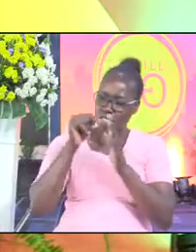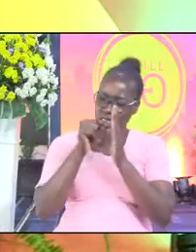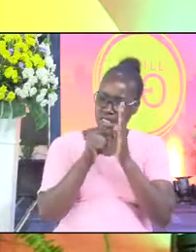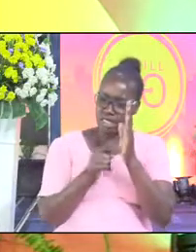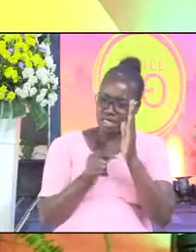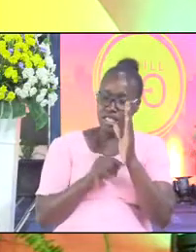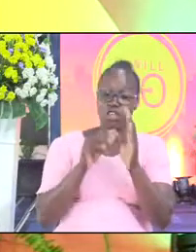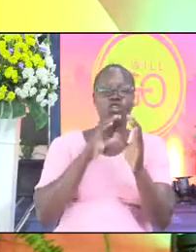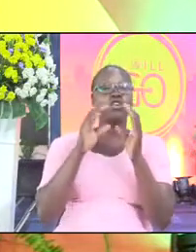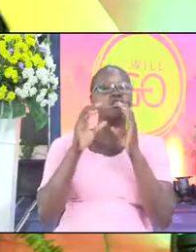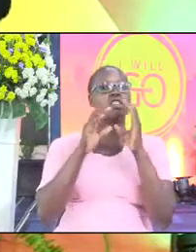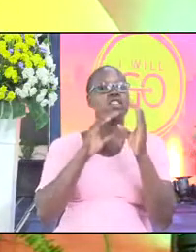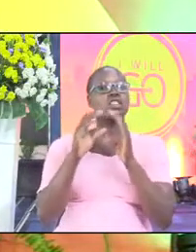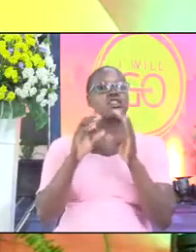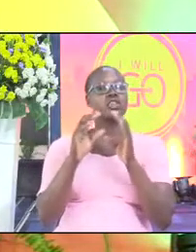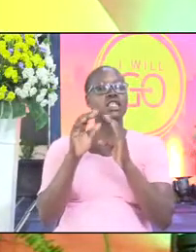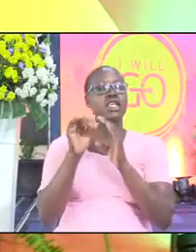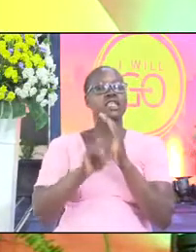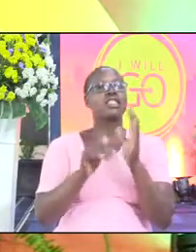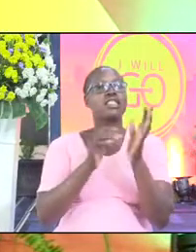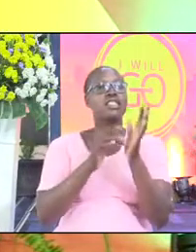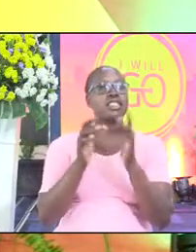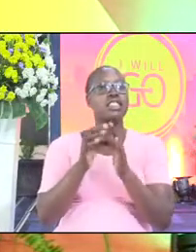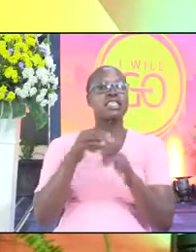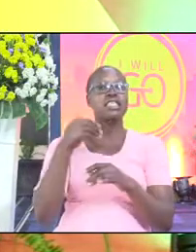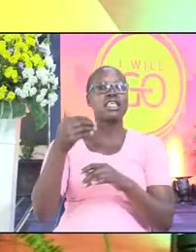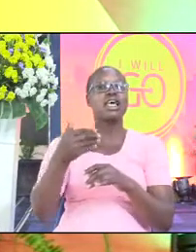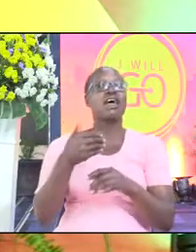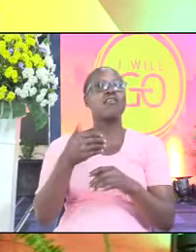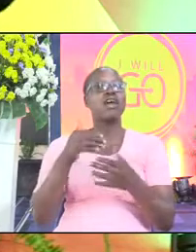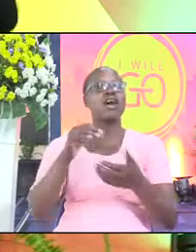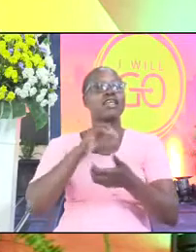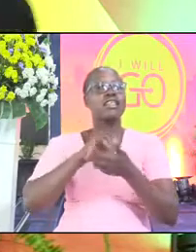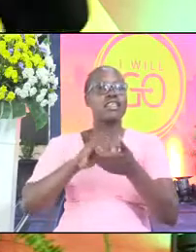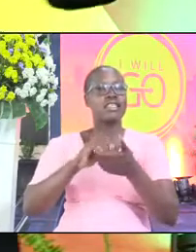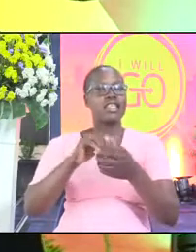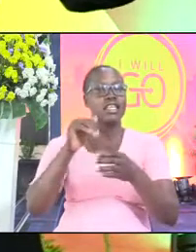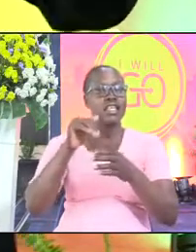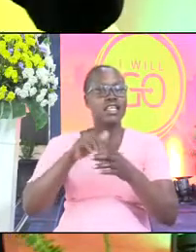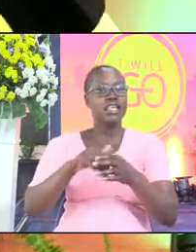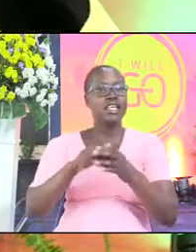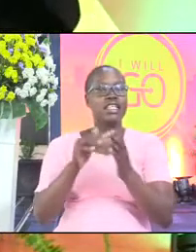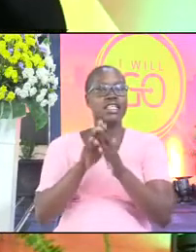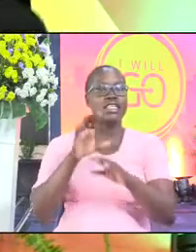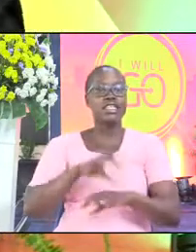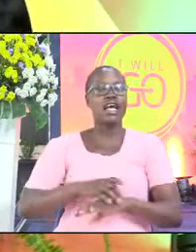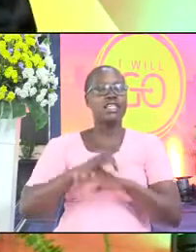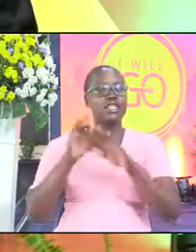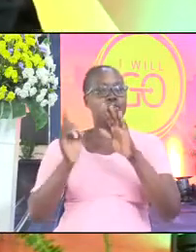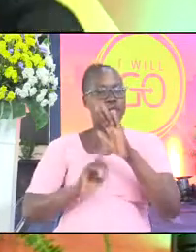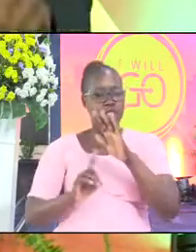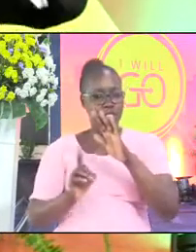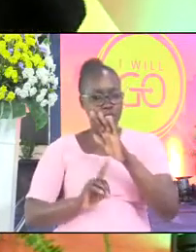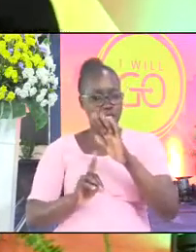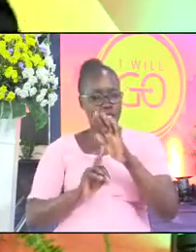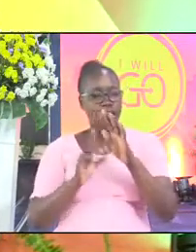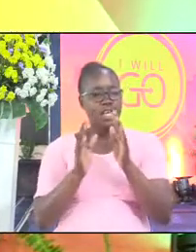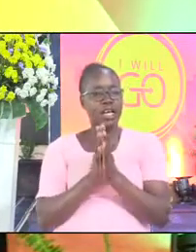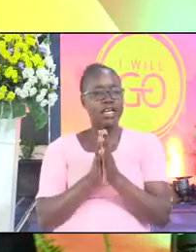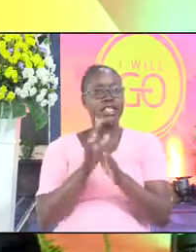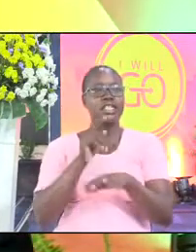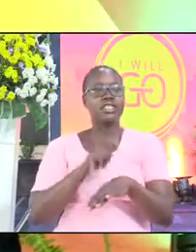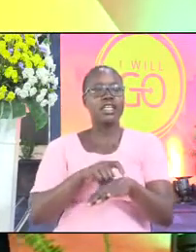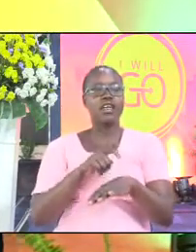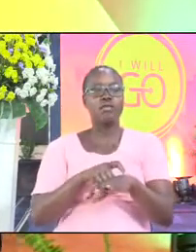comprehensive conversation that Jesus ever engaged in his earthly ministry. And when